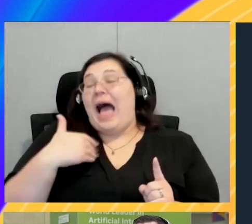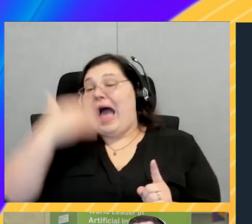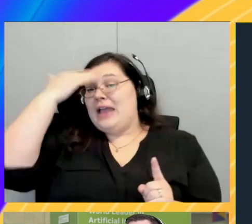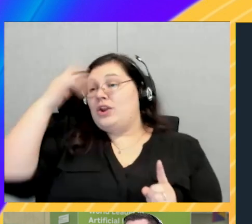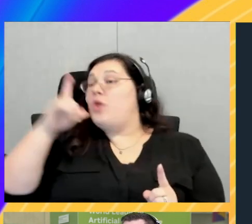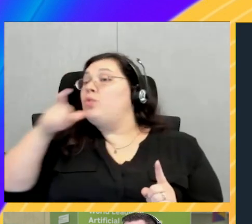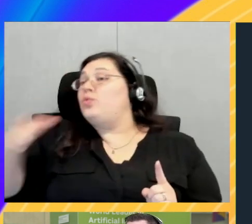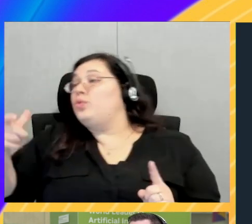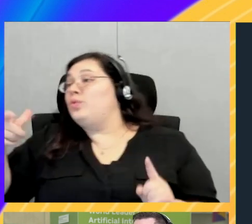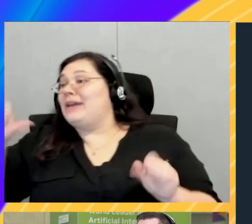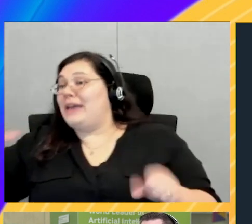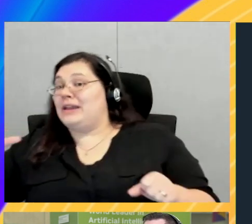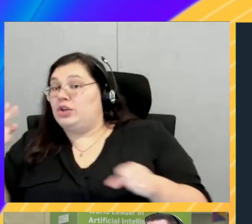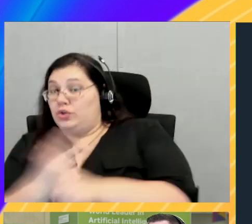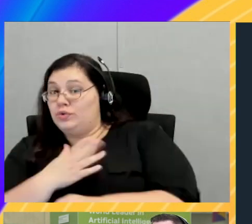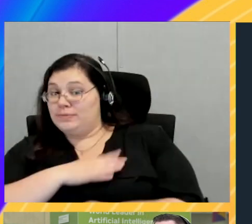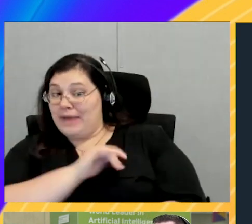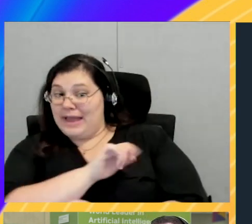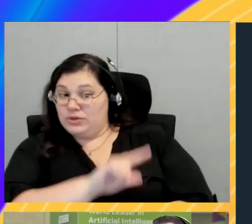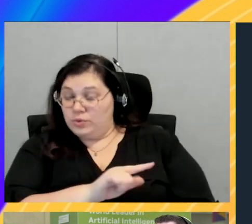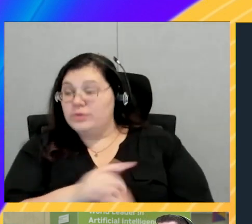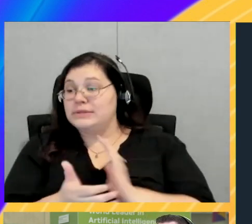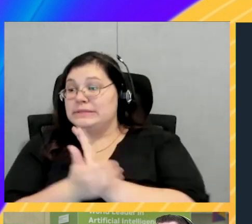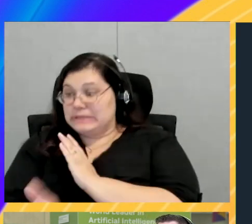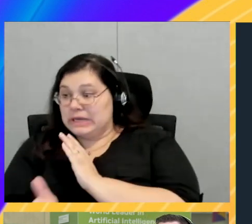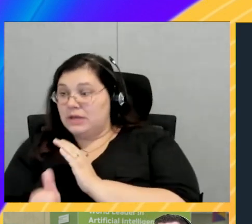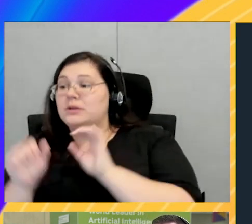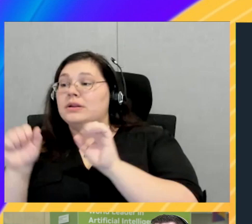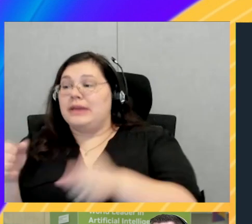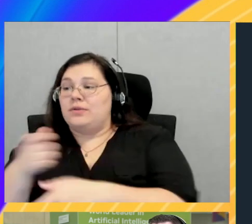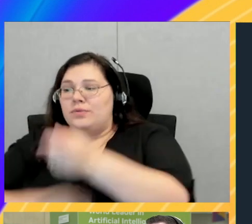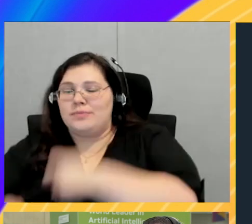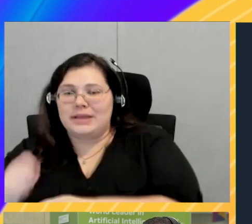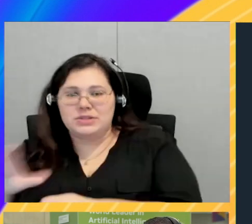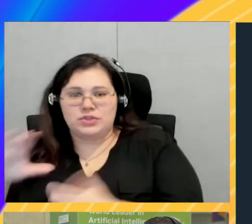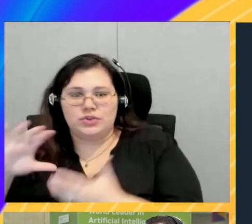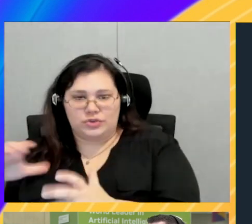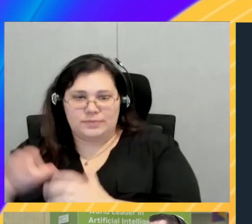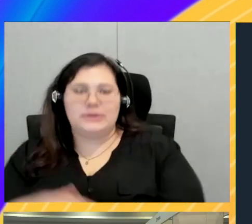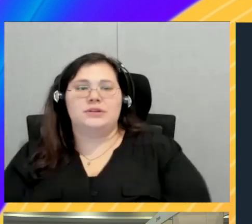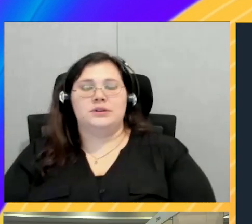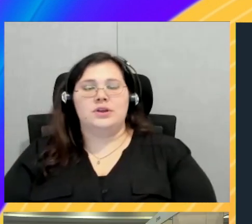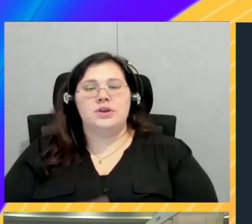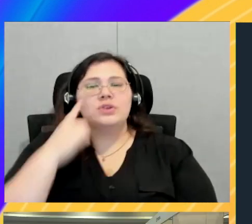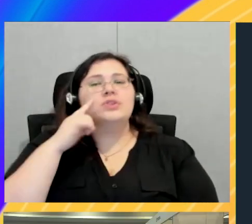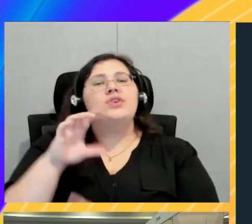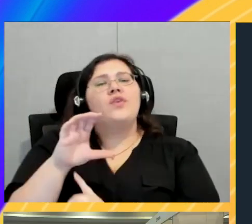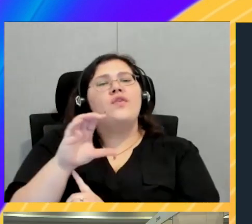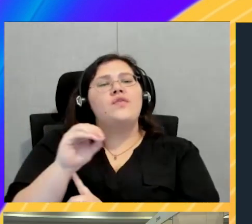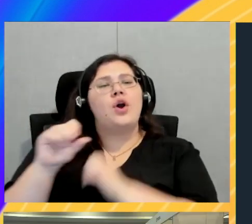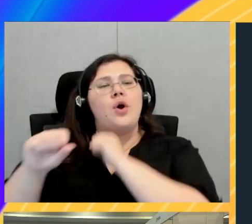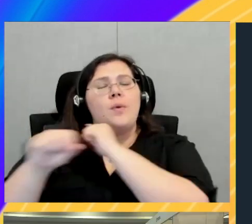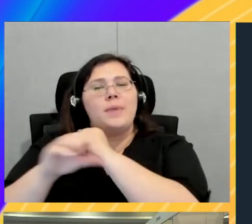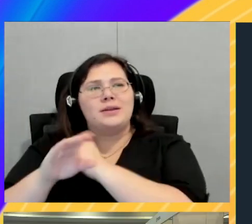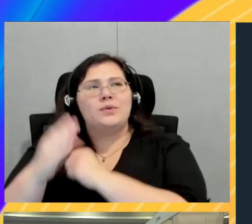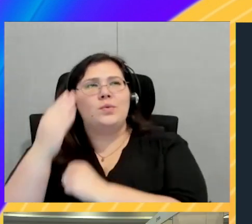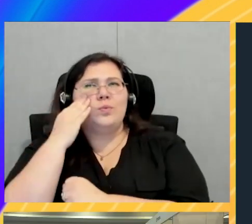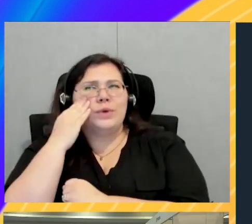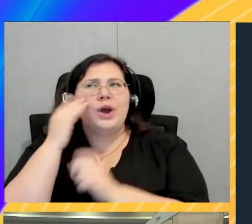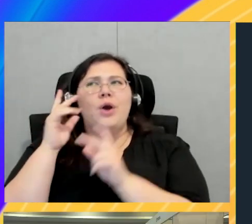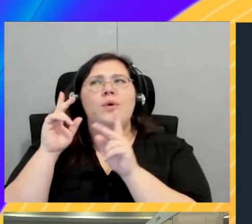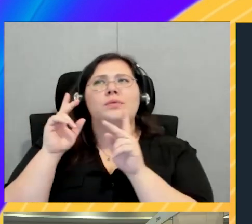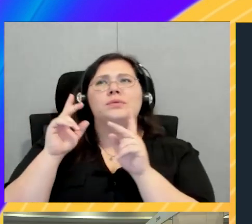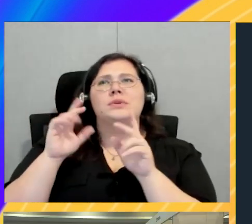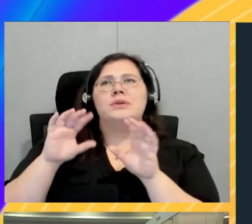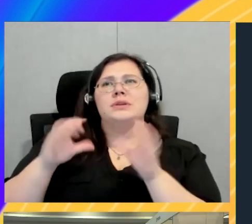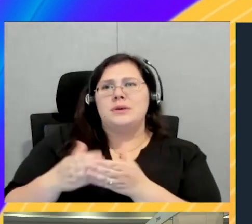co-selling. We know someone who's using AWS services for a really good IPAM service, or for a good load balancing, or